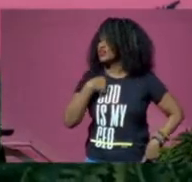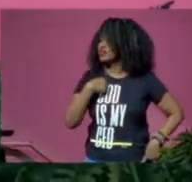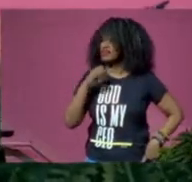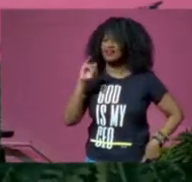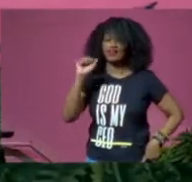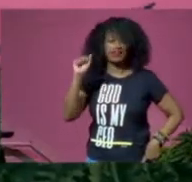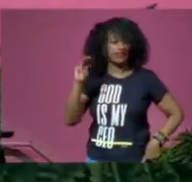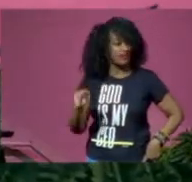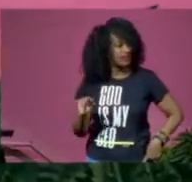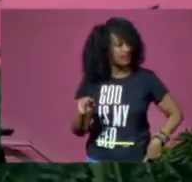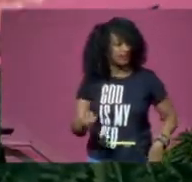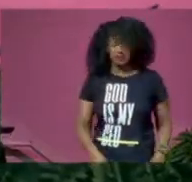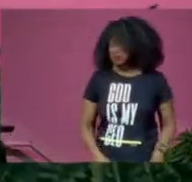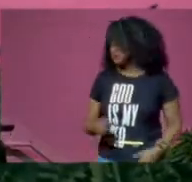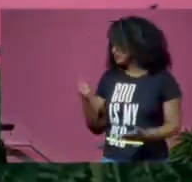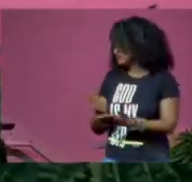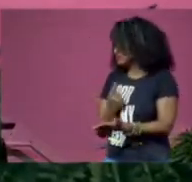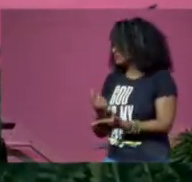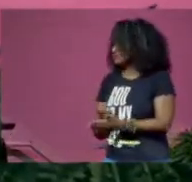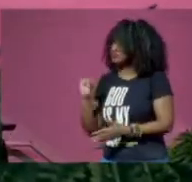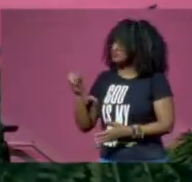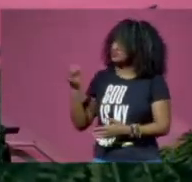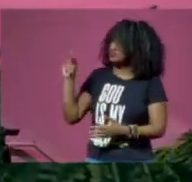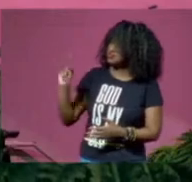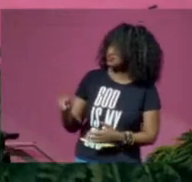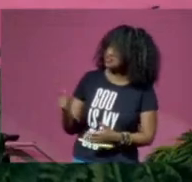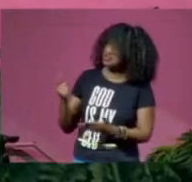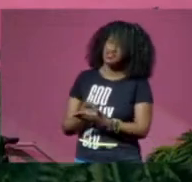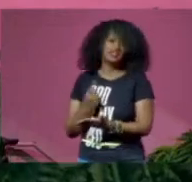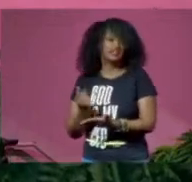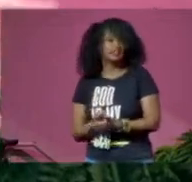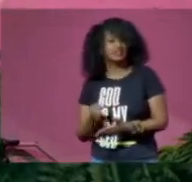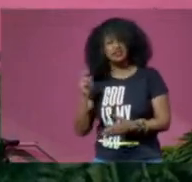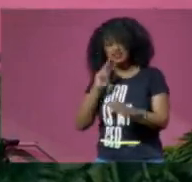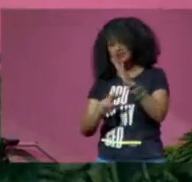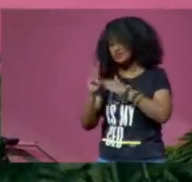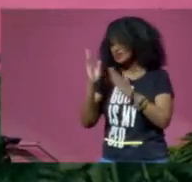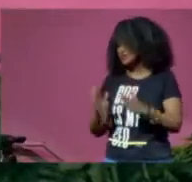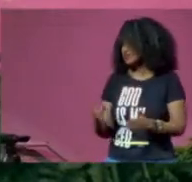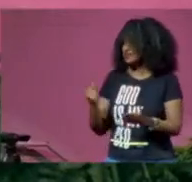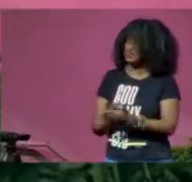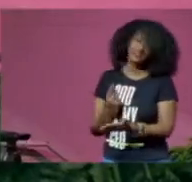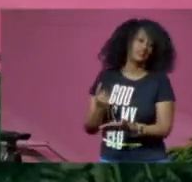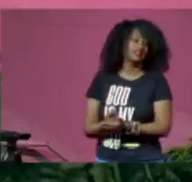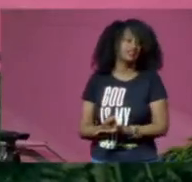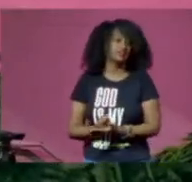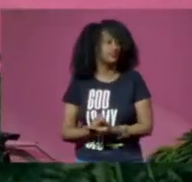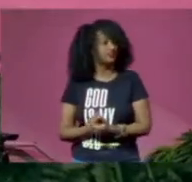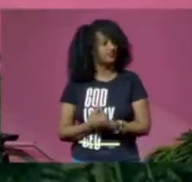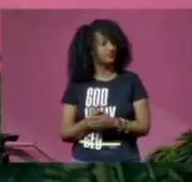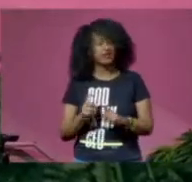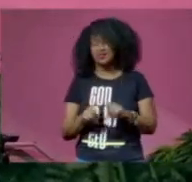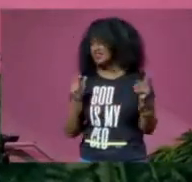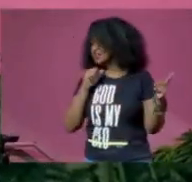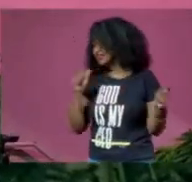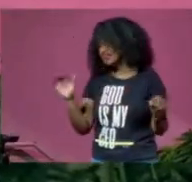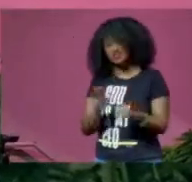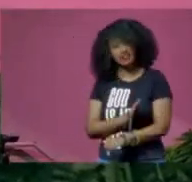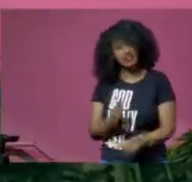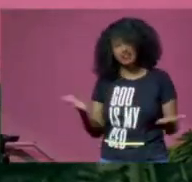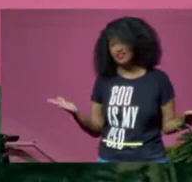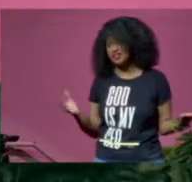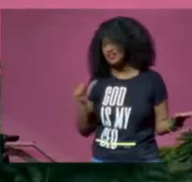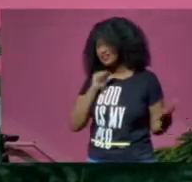am? And they replied, some say you're John, and some say you're Elijah, and some say you're Jeremiah, one of the prophets. But that wasn't enough. That